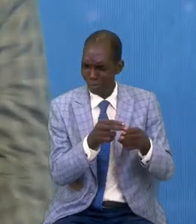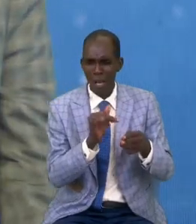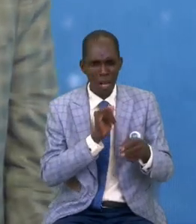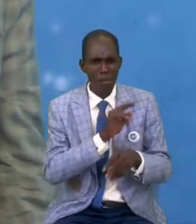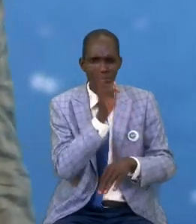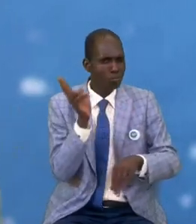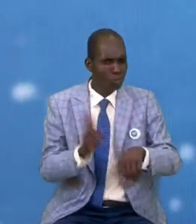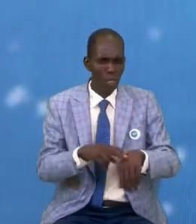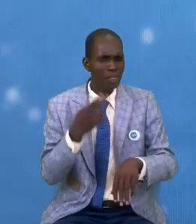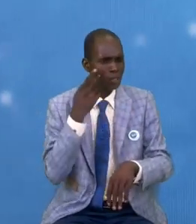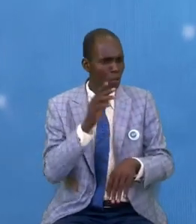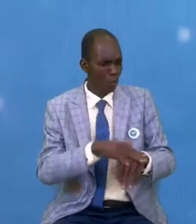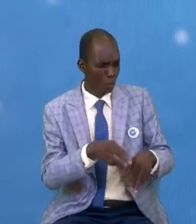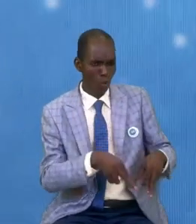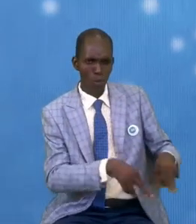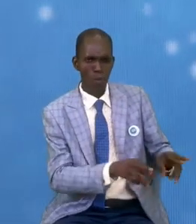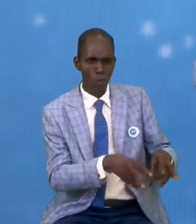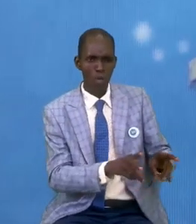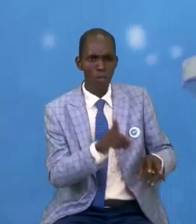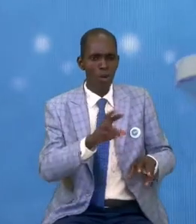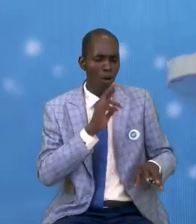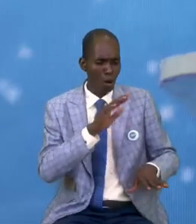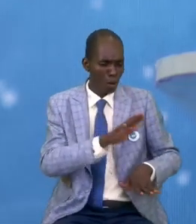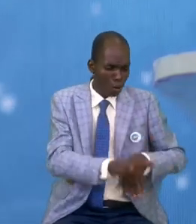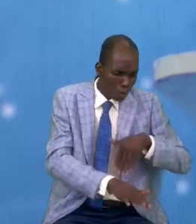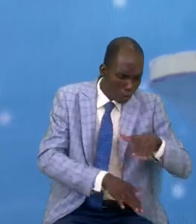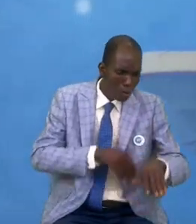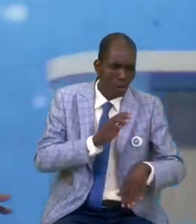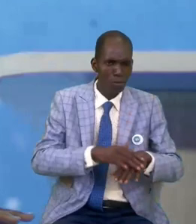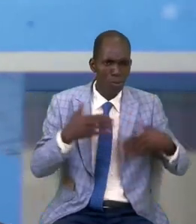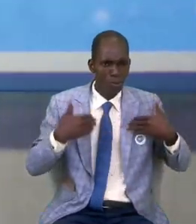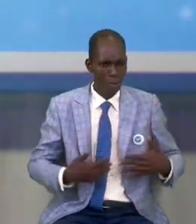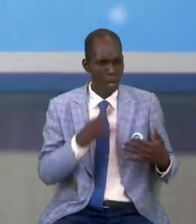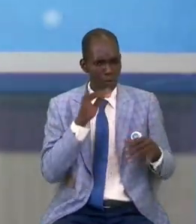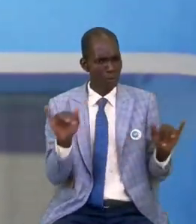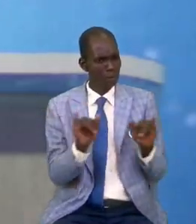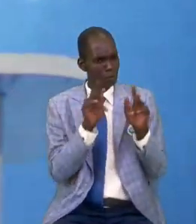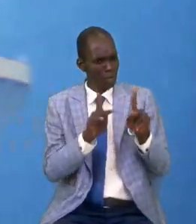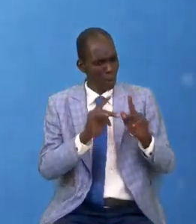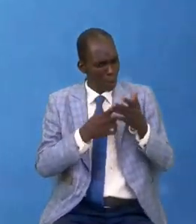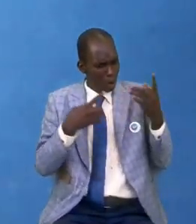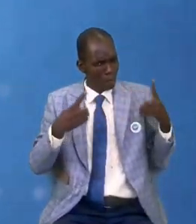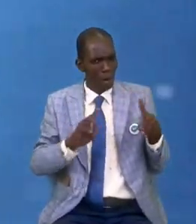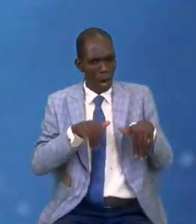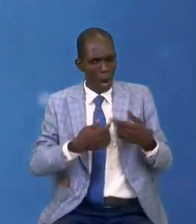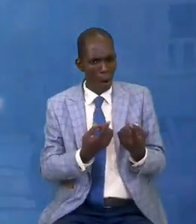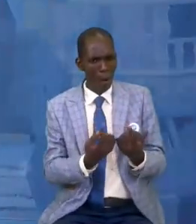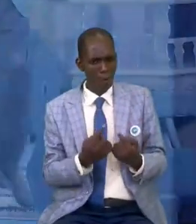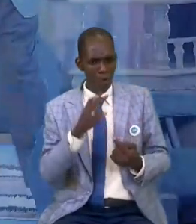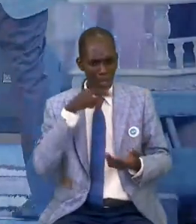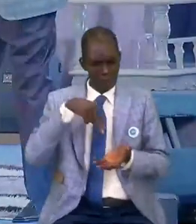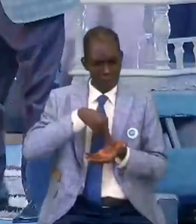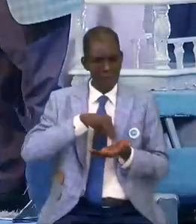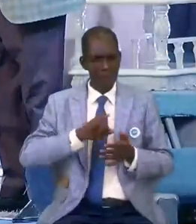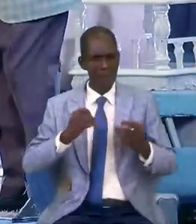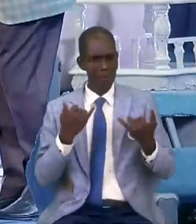you the same person now? How come you're standing? How come you're walking? How come you're strong? You'll say, I am the man.